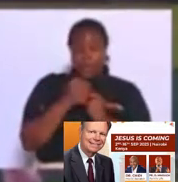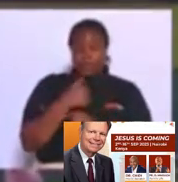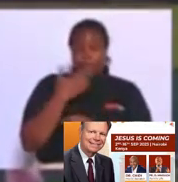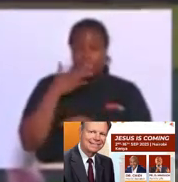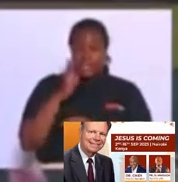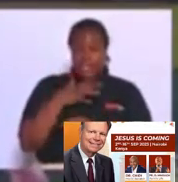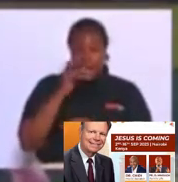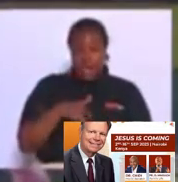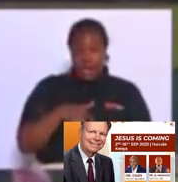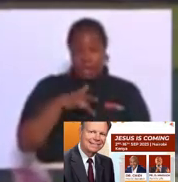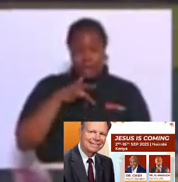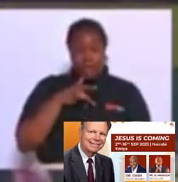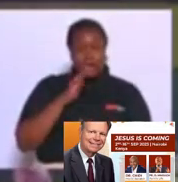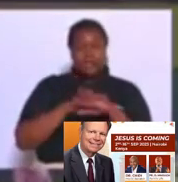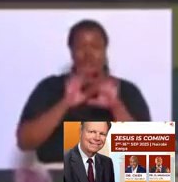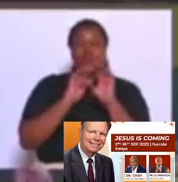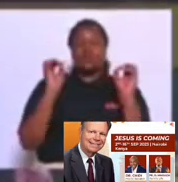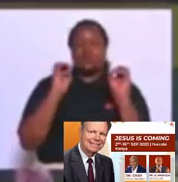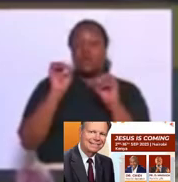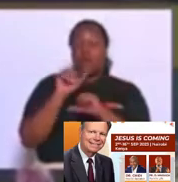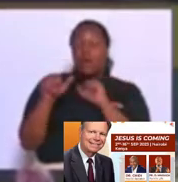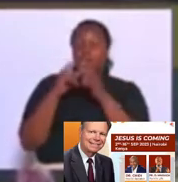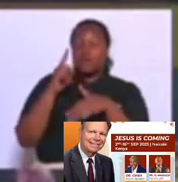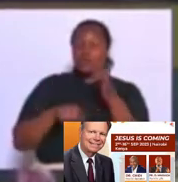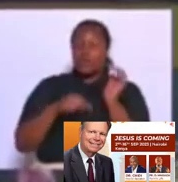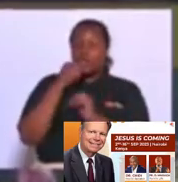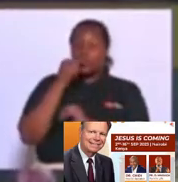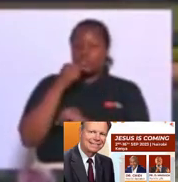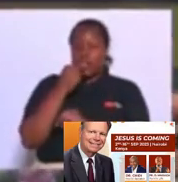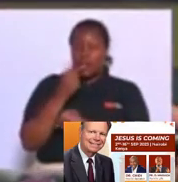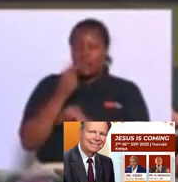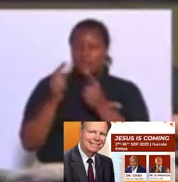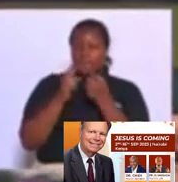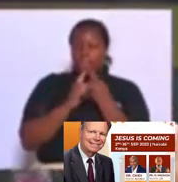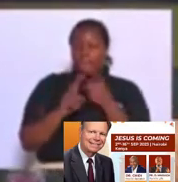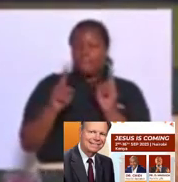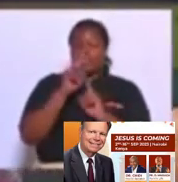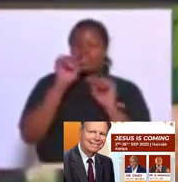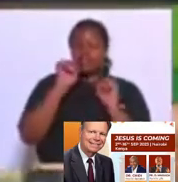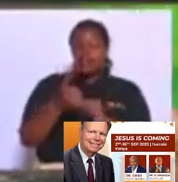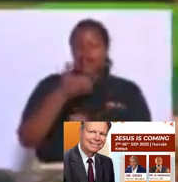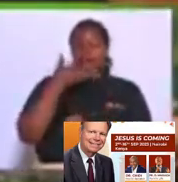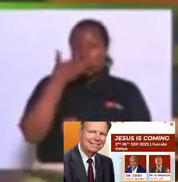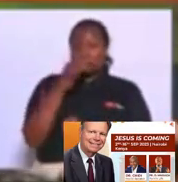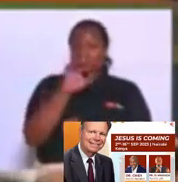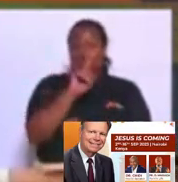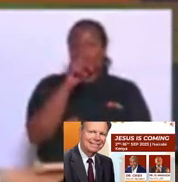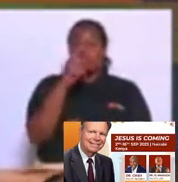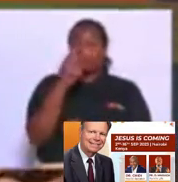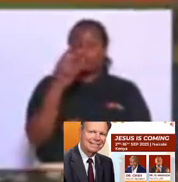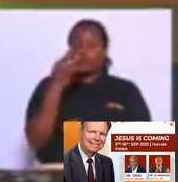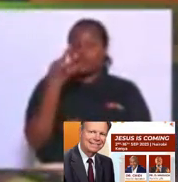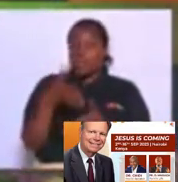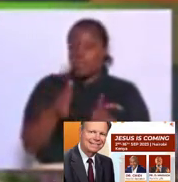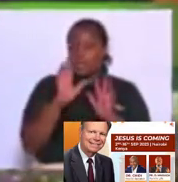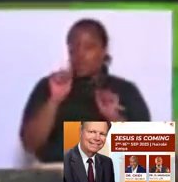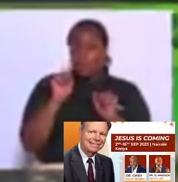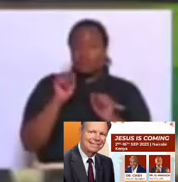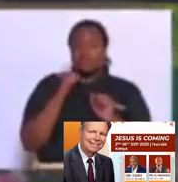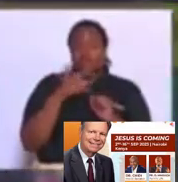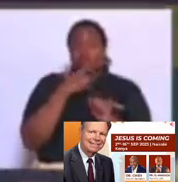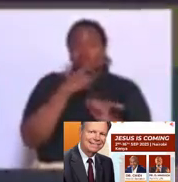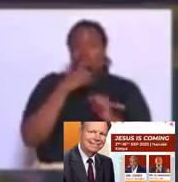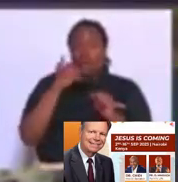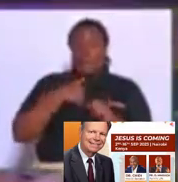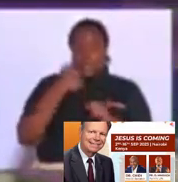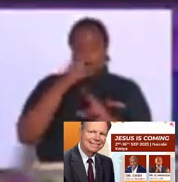wasn't feeling very good about what you said. And then they may respond one or two ways. They may say, oh, I'm so